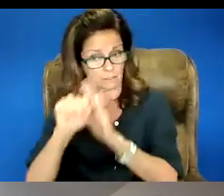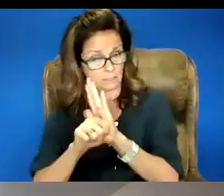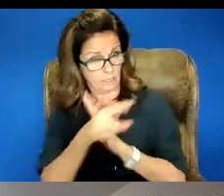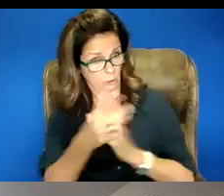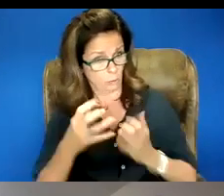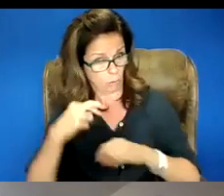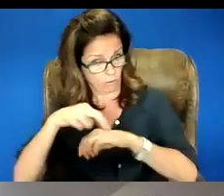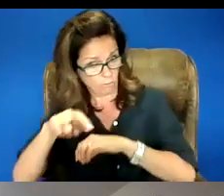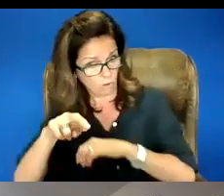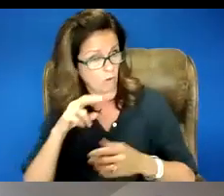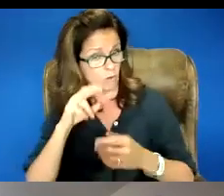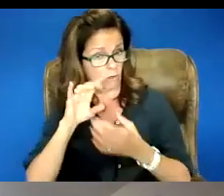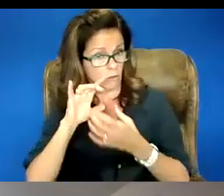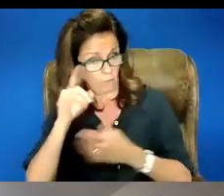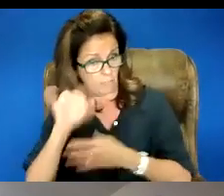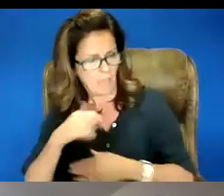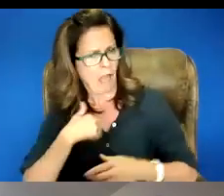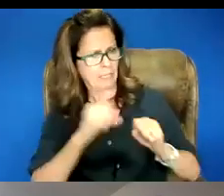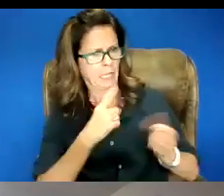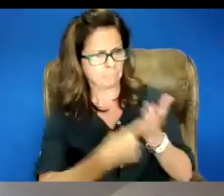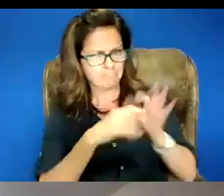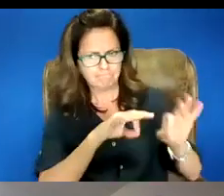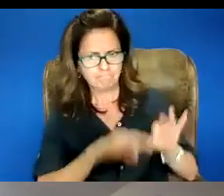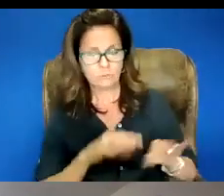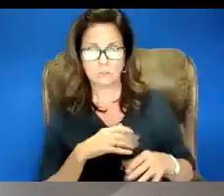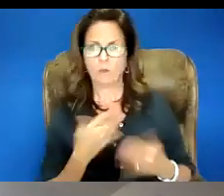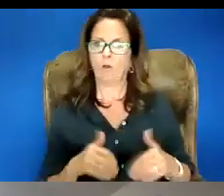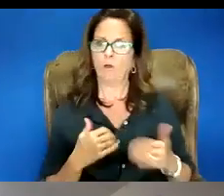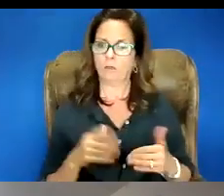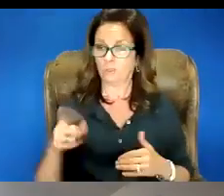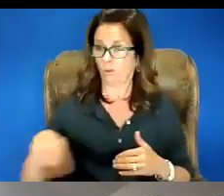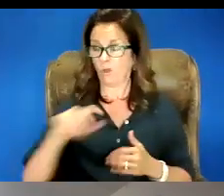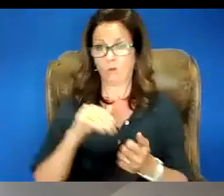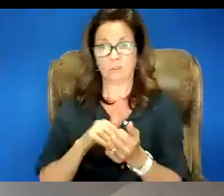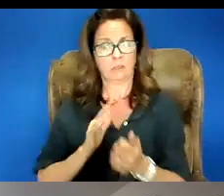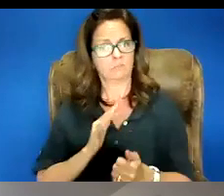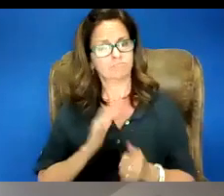me talk to you about that. And so we got a lot of referrals from those providers.